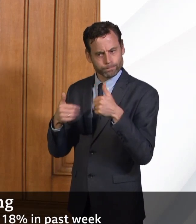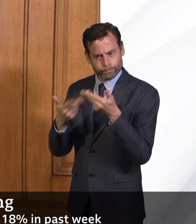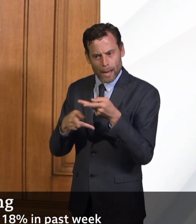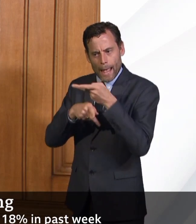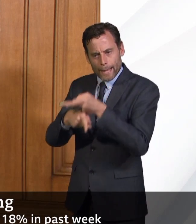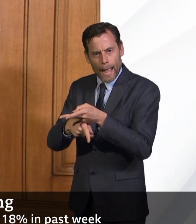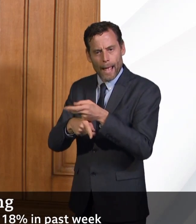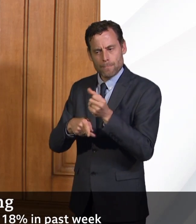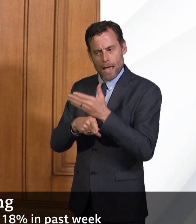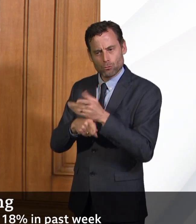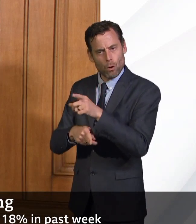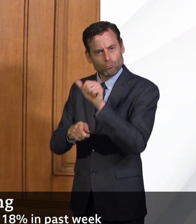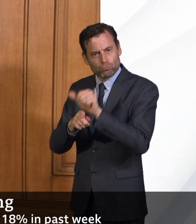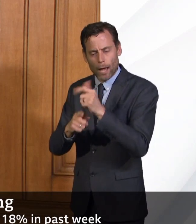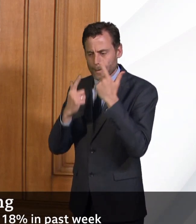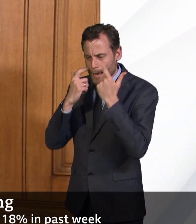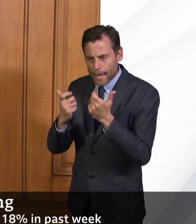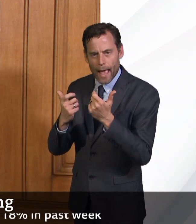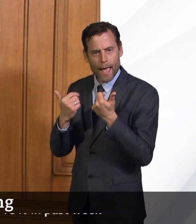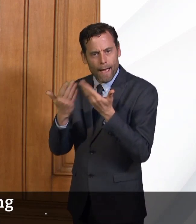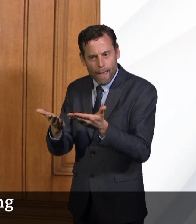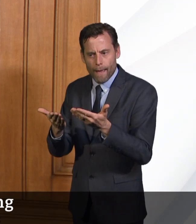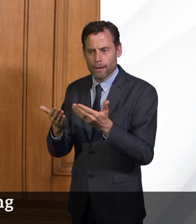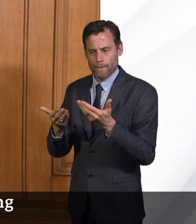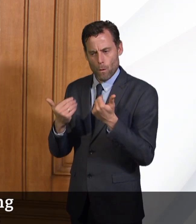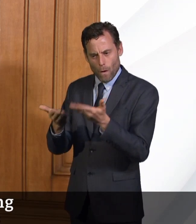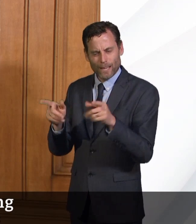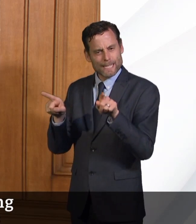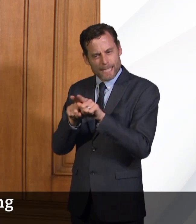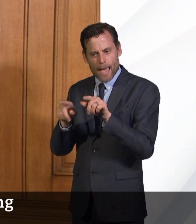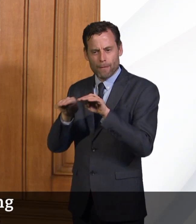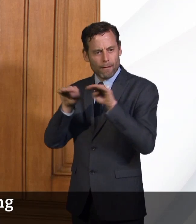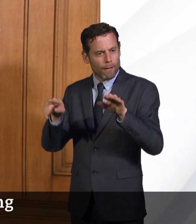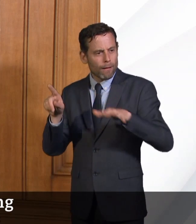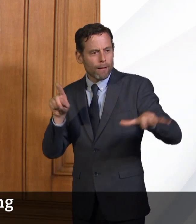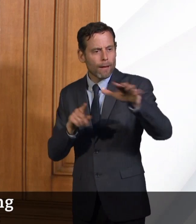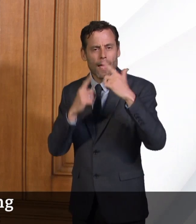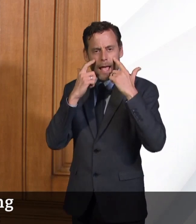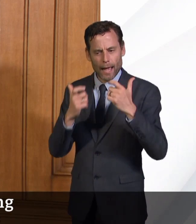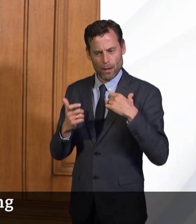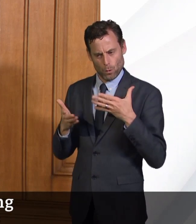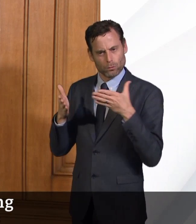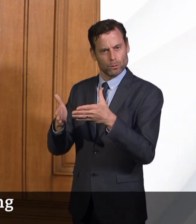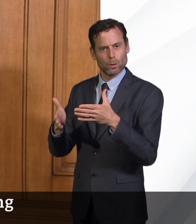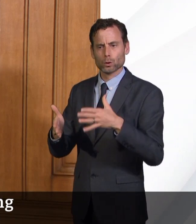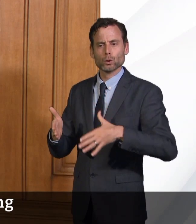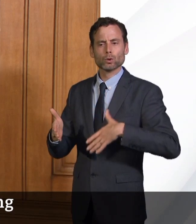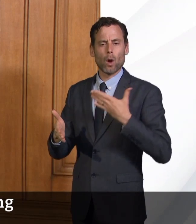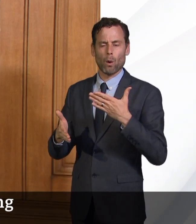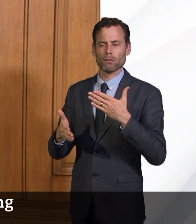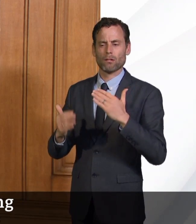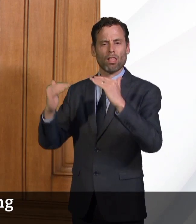get the appropriate care, the right care, and have parity of care with everybody else. So we are not losing that